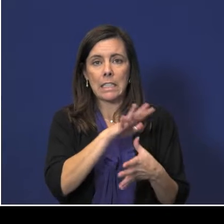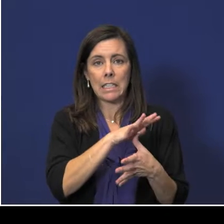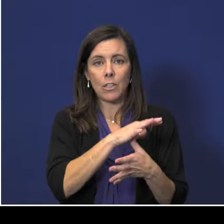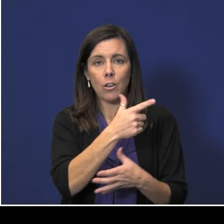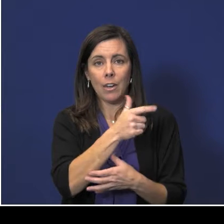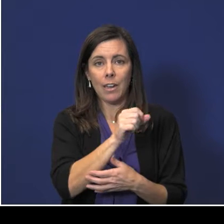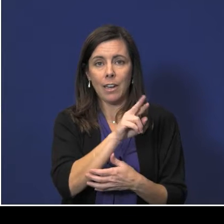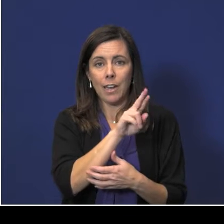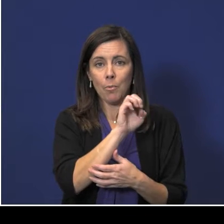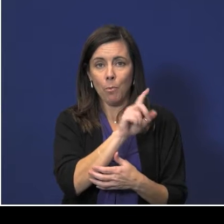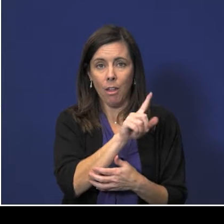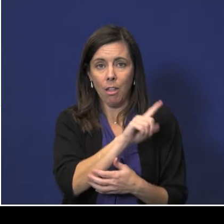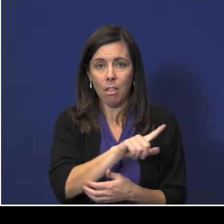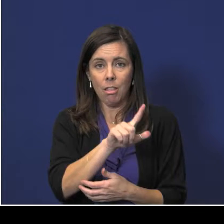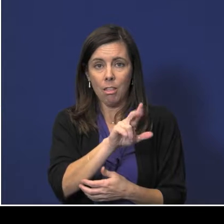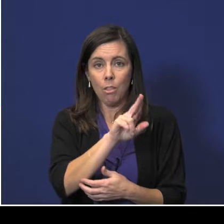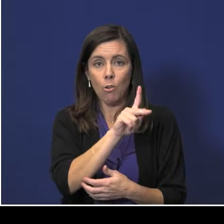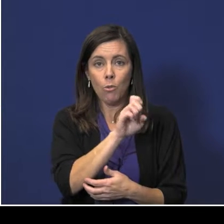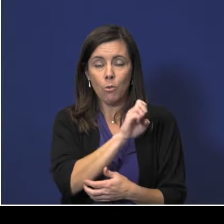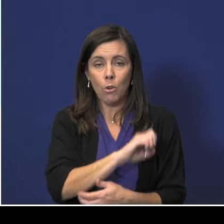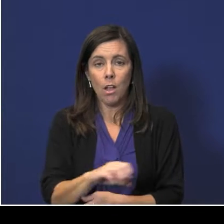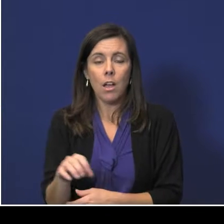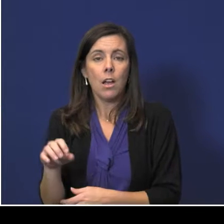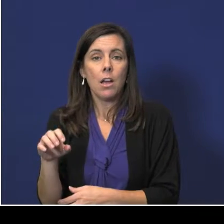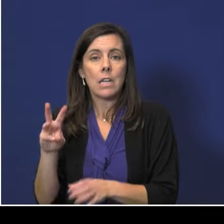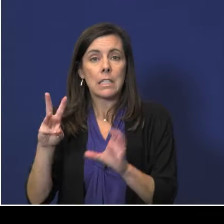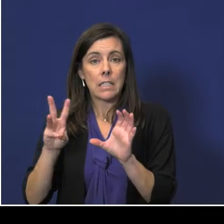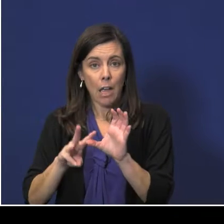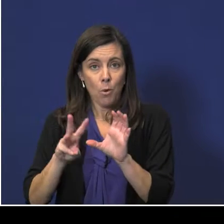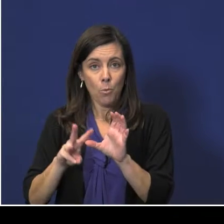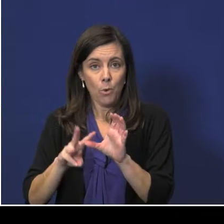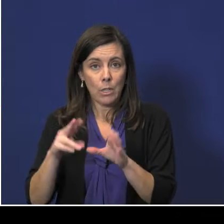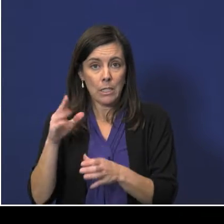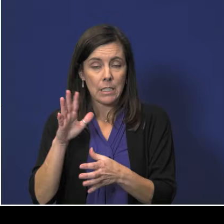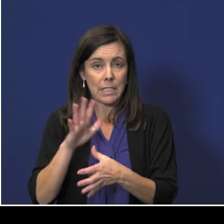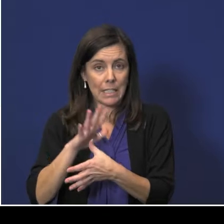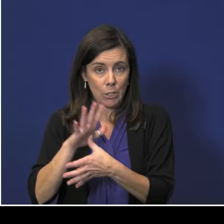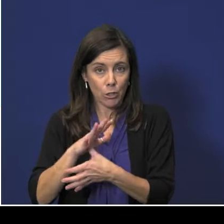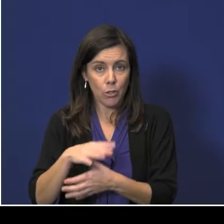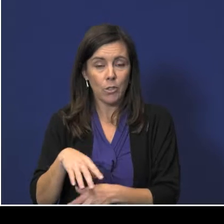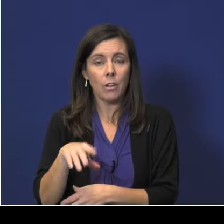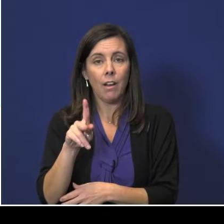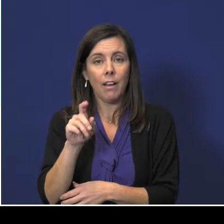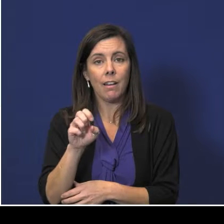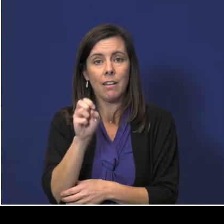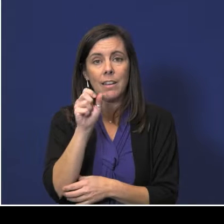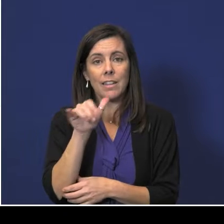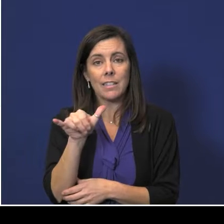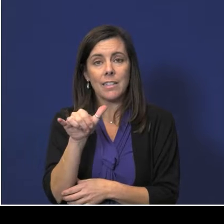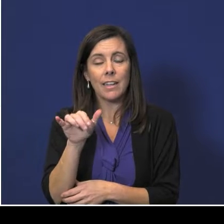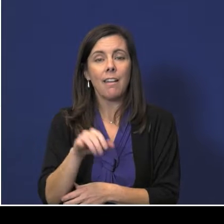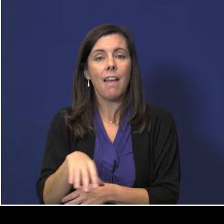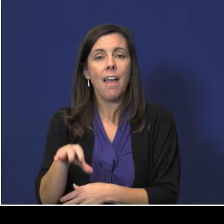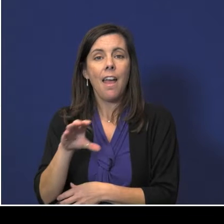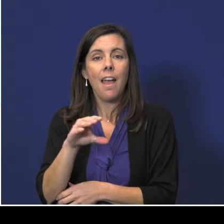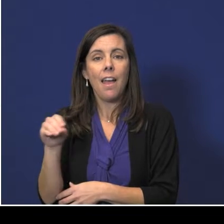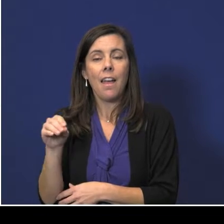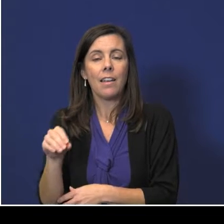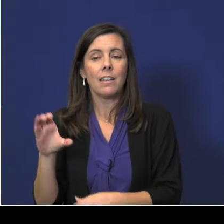Luke, Cy Wood Senior Casey Cogdill, and Cy Creek Senior Connor